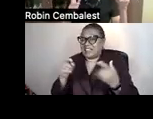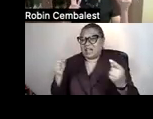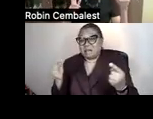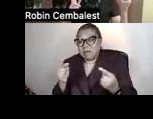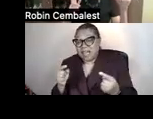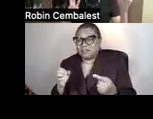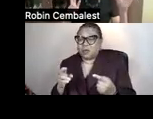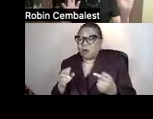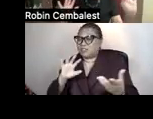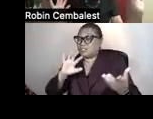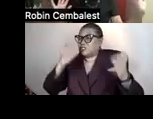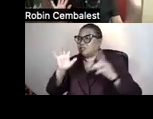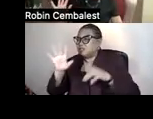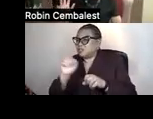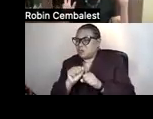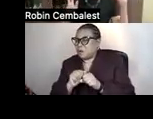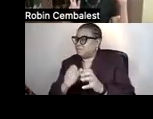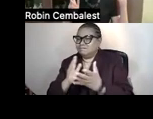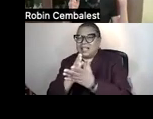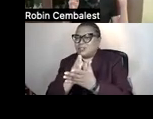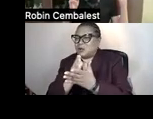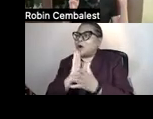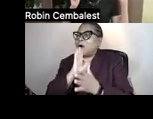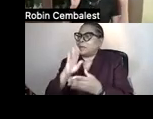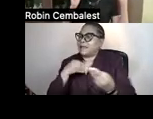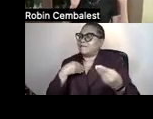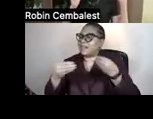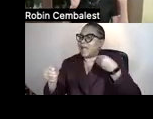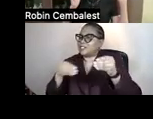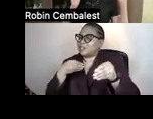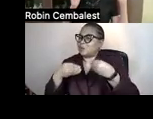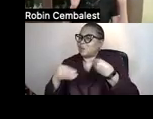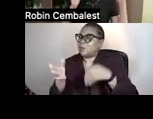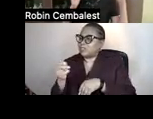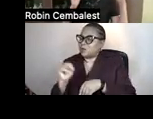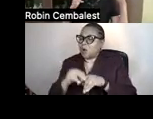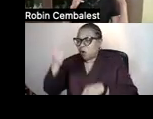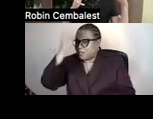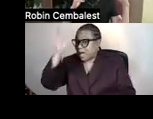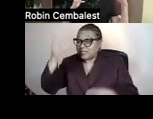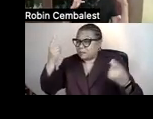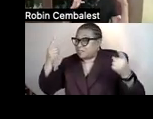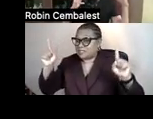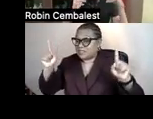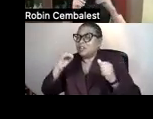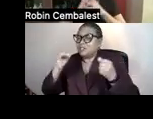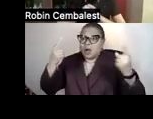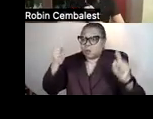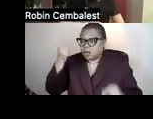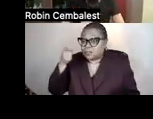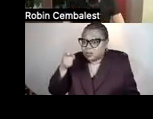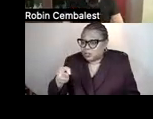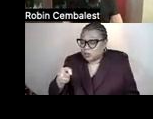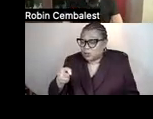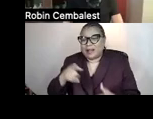or disruptive to your work, it's okay. Be flexible and with your own concept of success and do what works for you. And